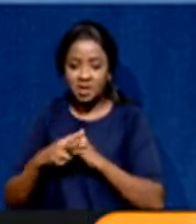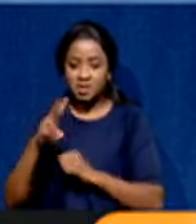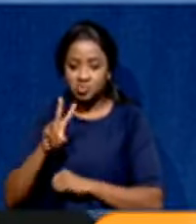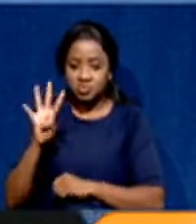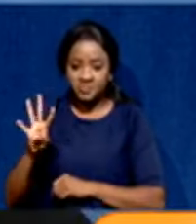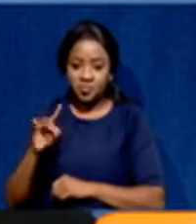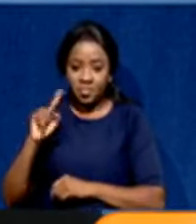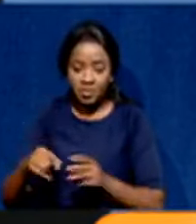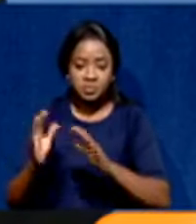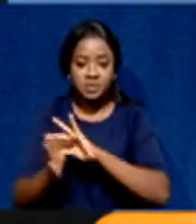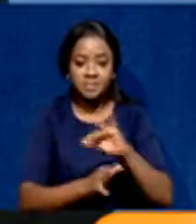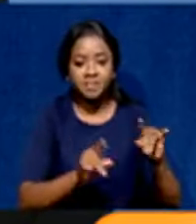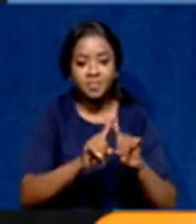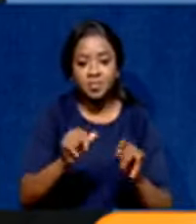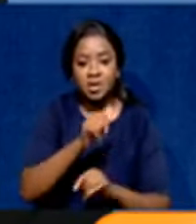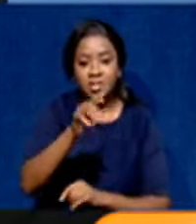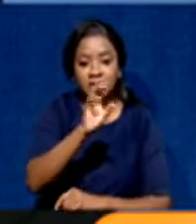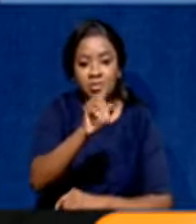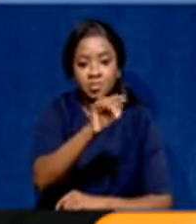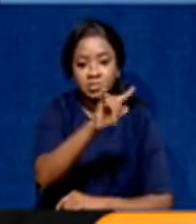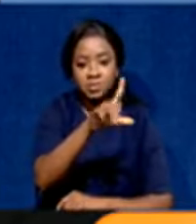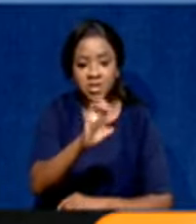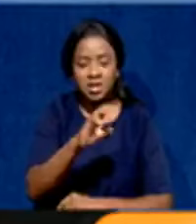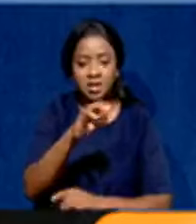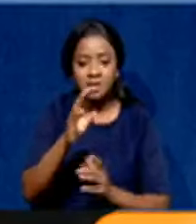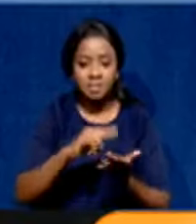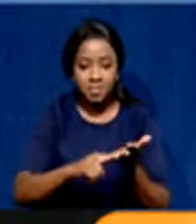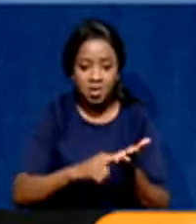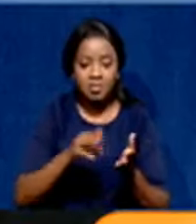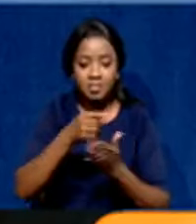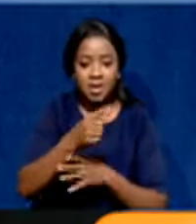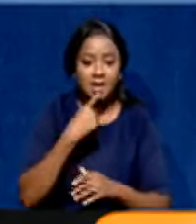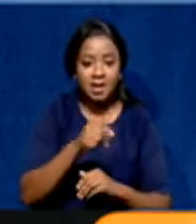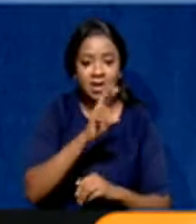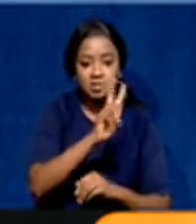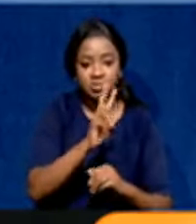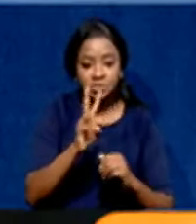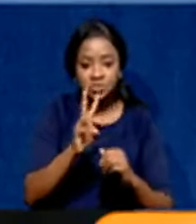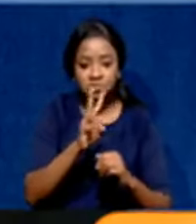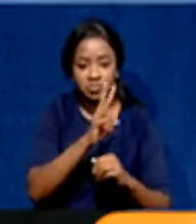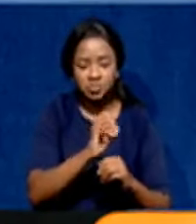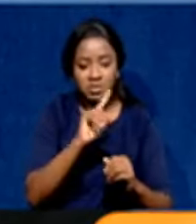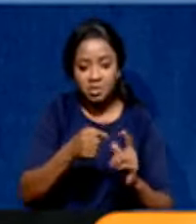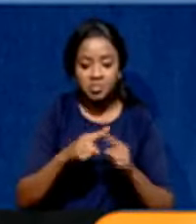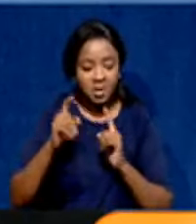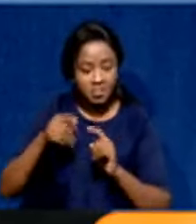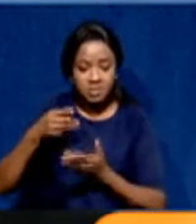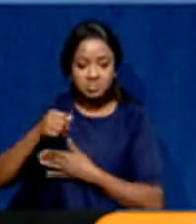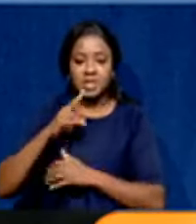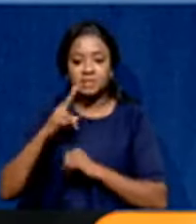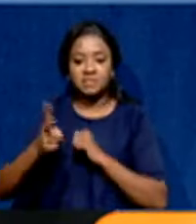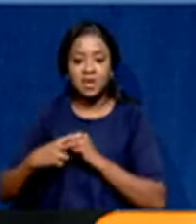Otile Brown, who was paid 120,000, should have been paid 720,000. Where